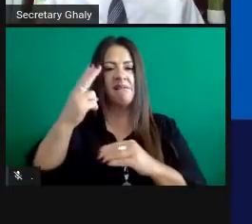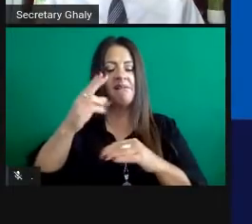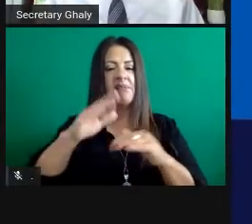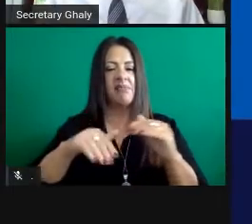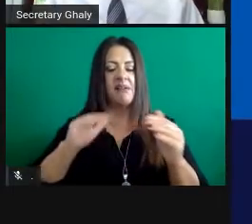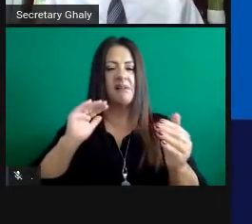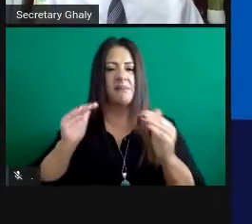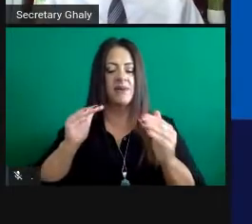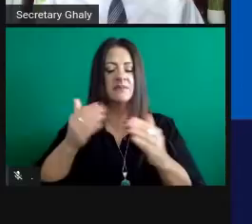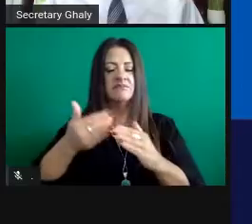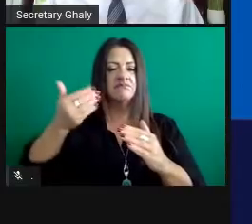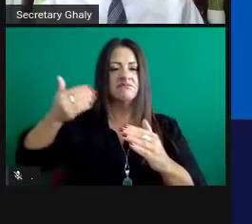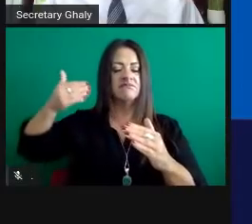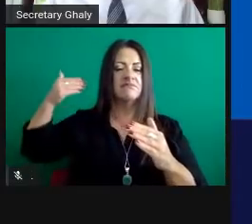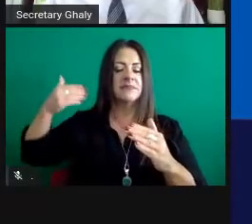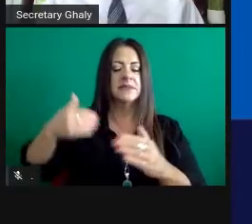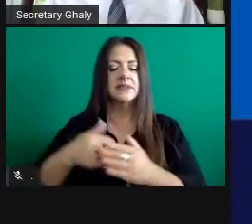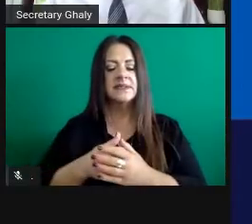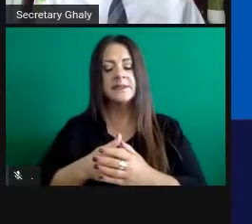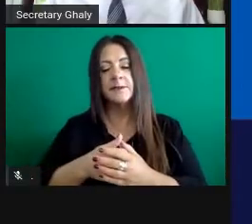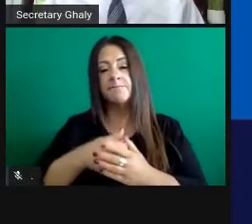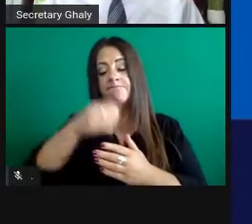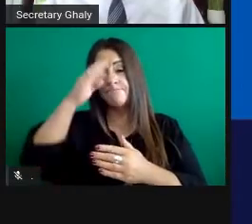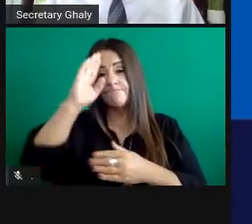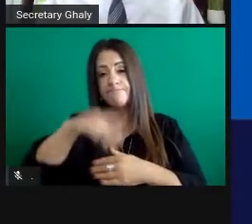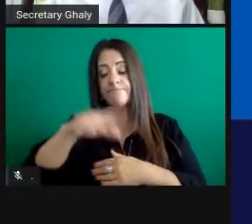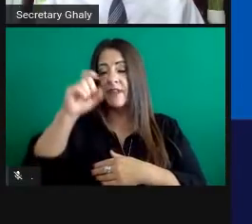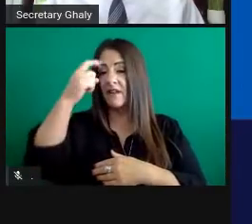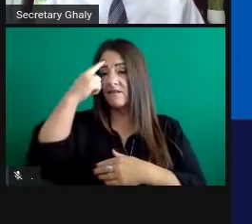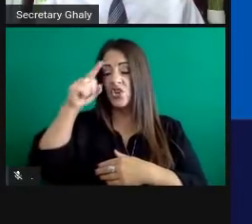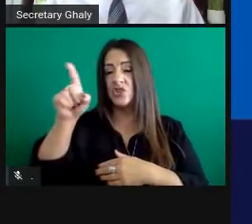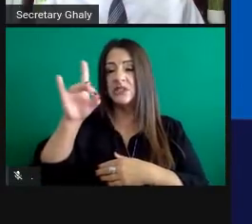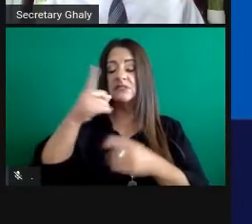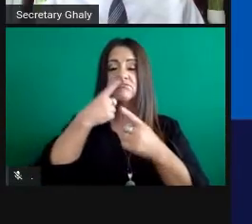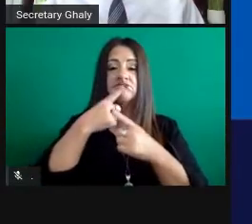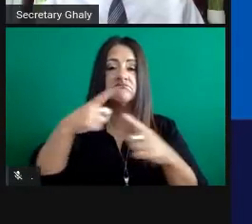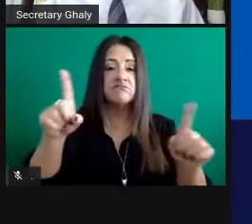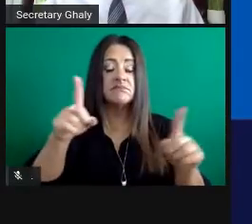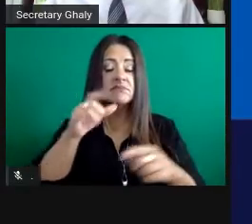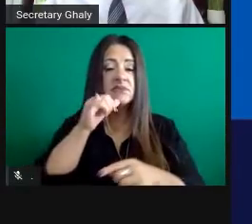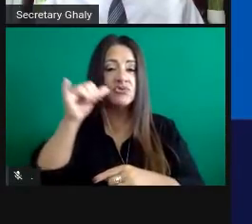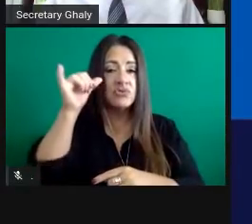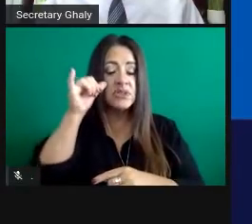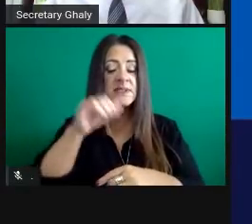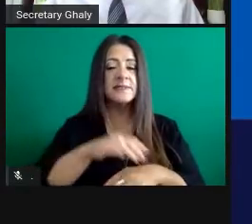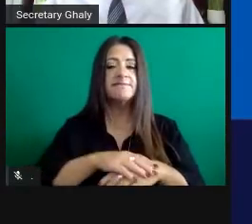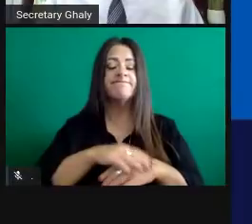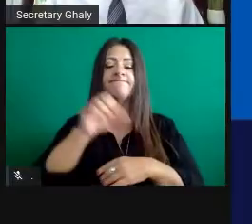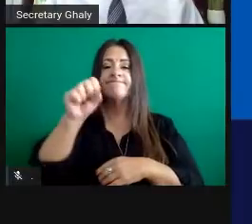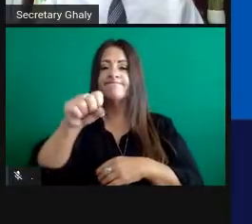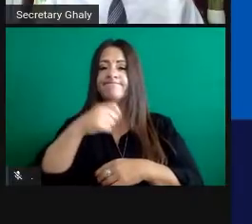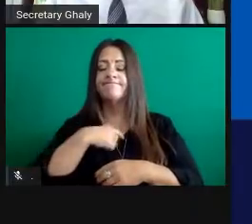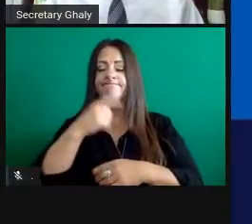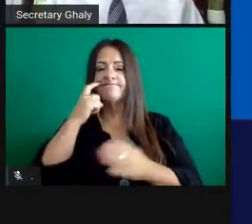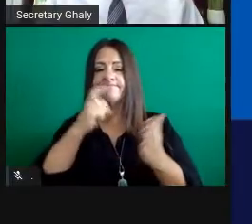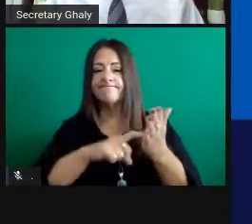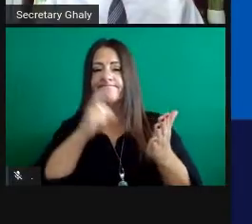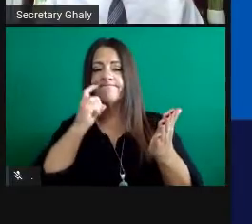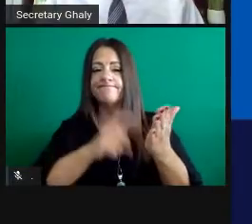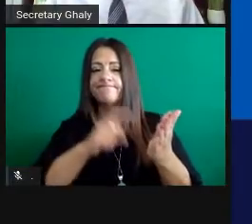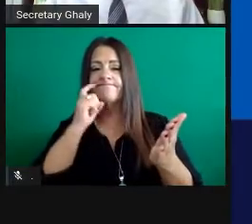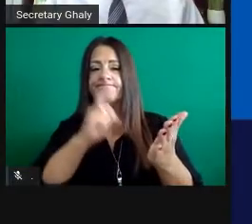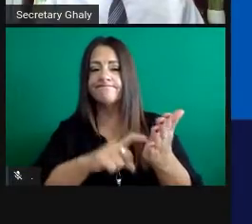We've done, as the governor alerted yesterday, and I've been watching, a significant number of increased tests,